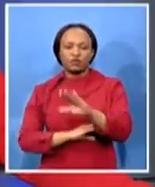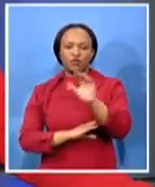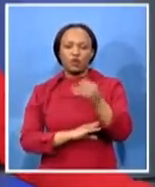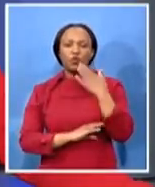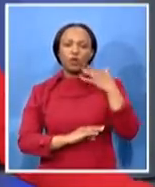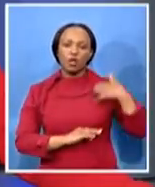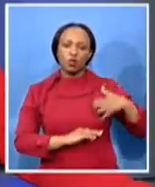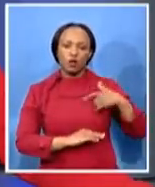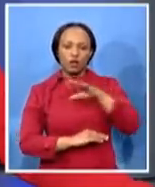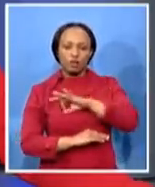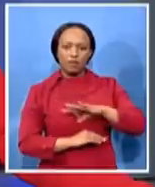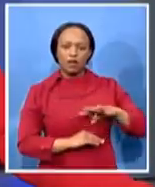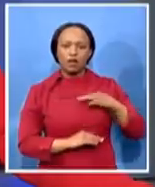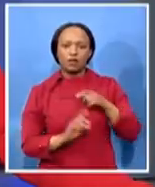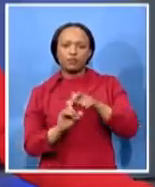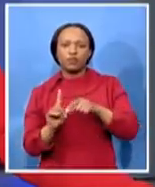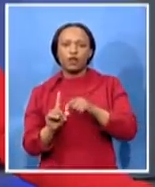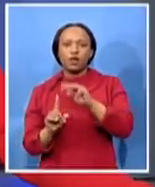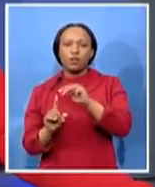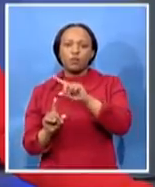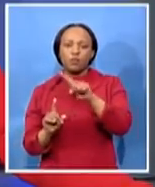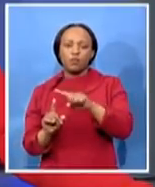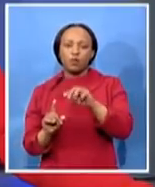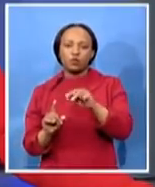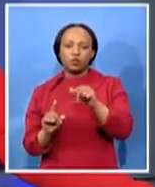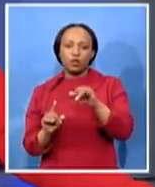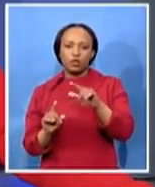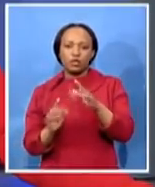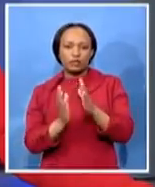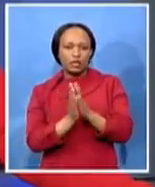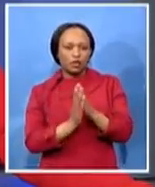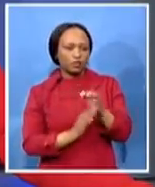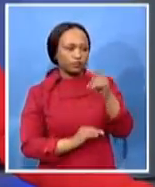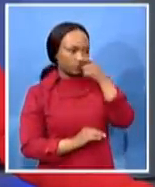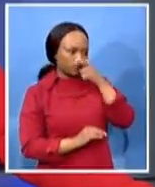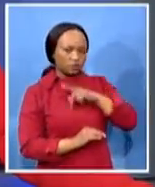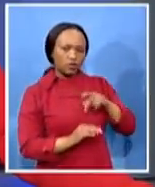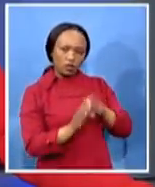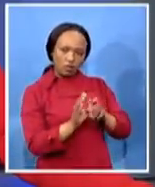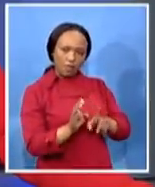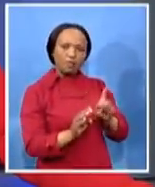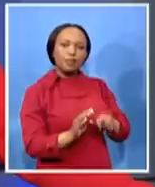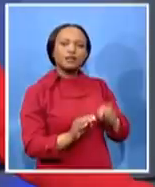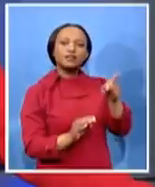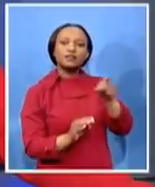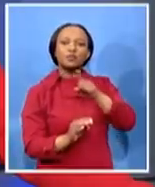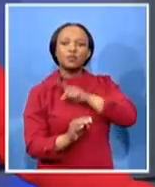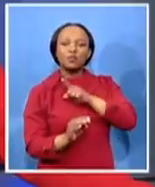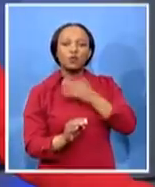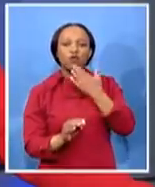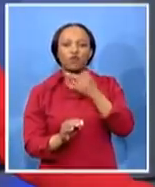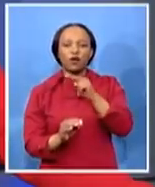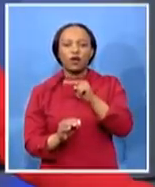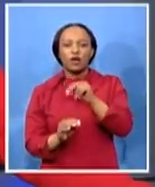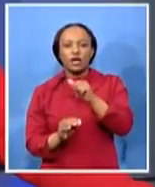President Cyril Ramaphosa to step down. This as the ANC's National Executive Committee meeting of the ANC is currently underway. The meeting began